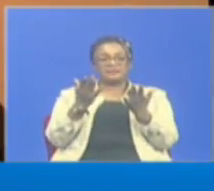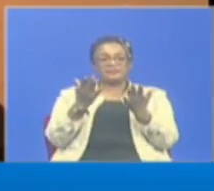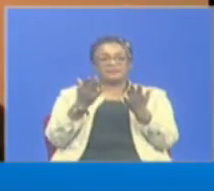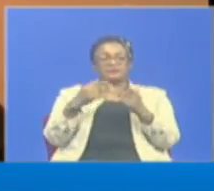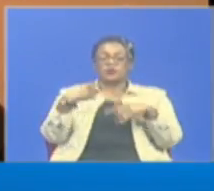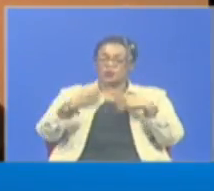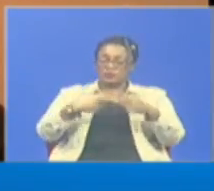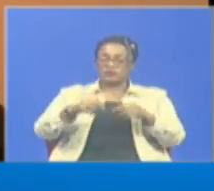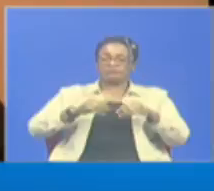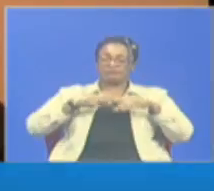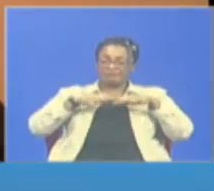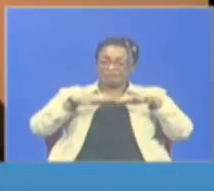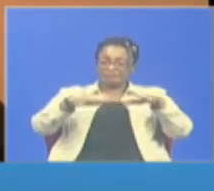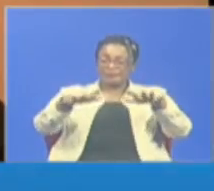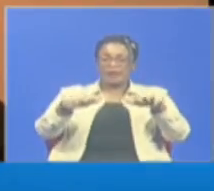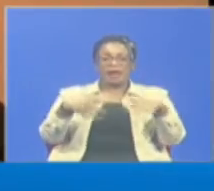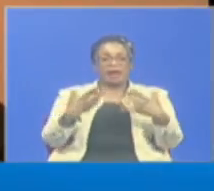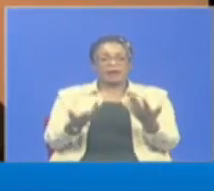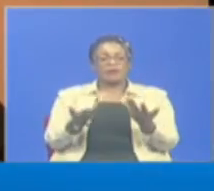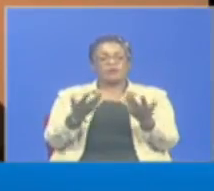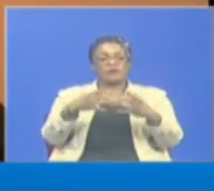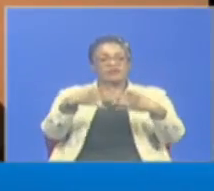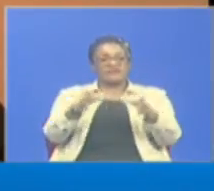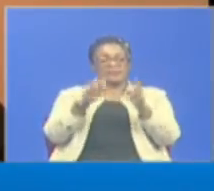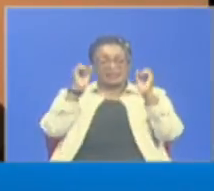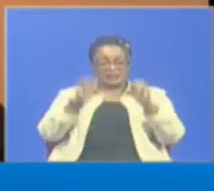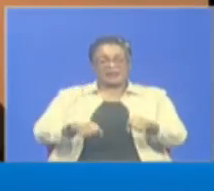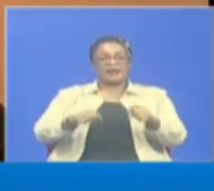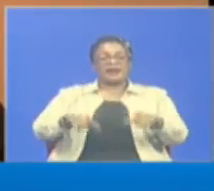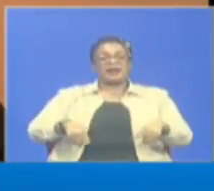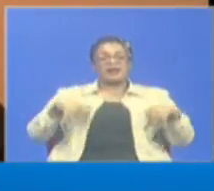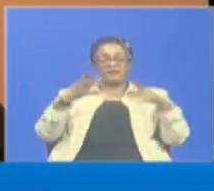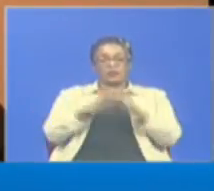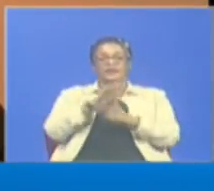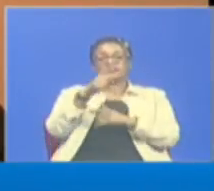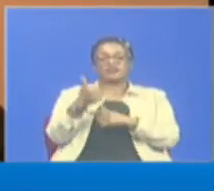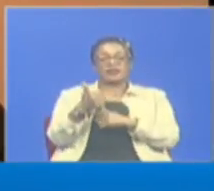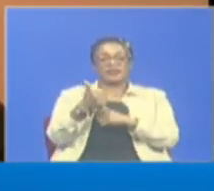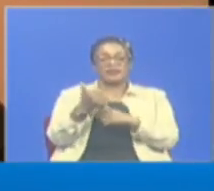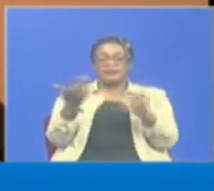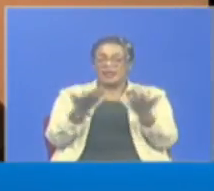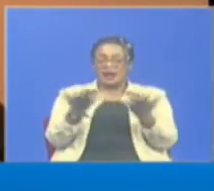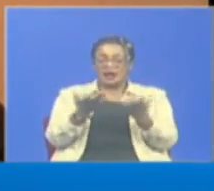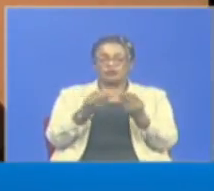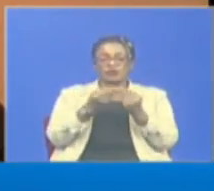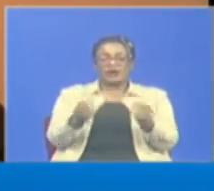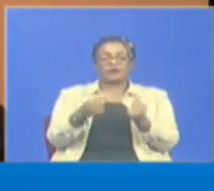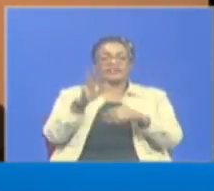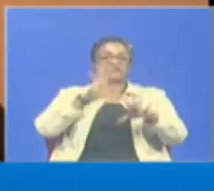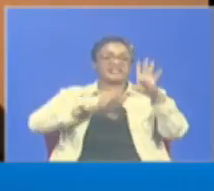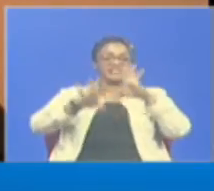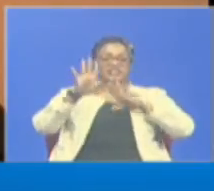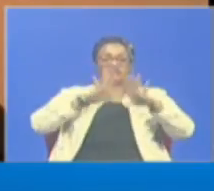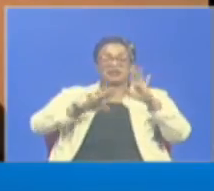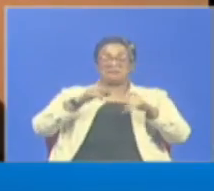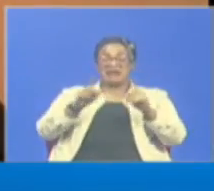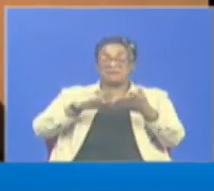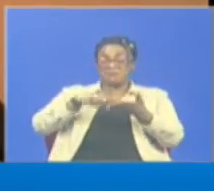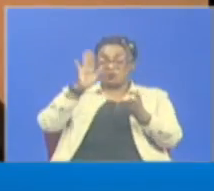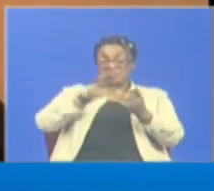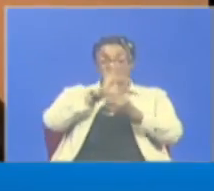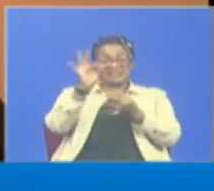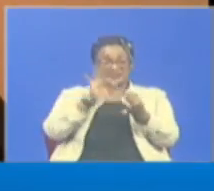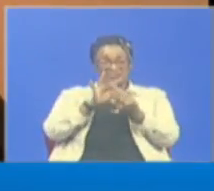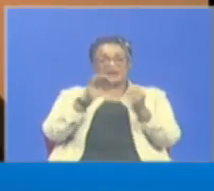the message of how families can live with each other and how to handle the frustrations. But more specifically, can